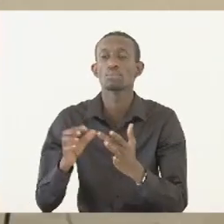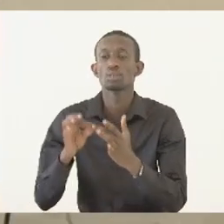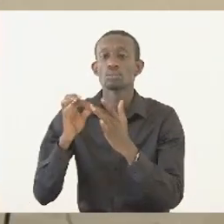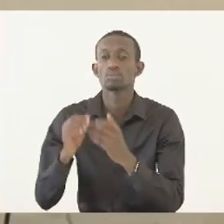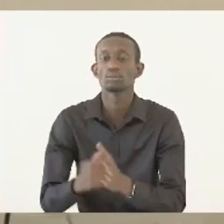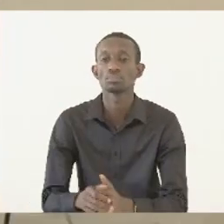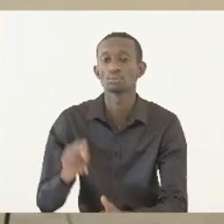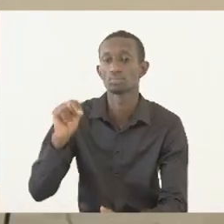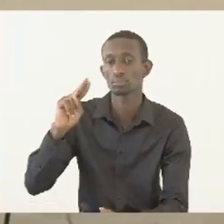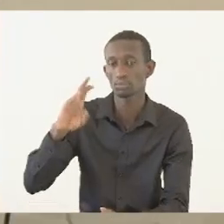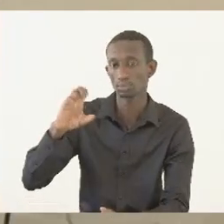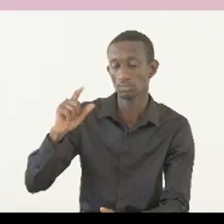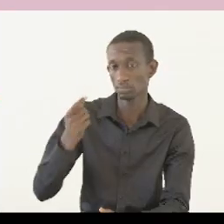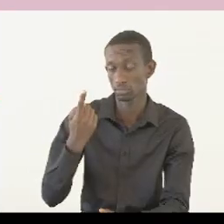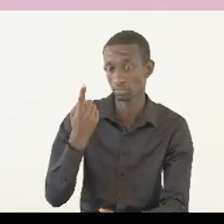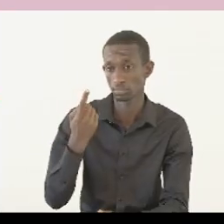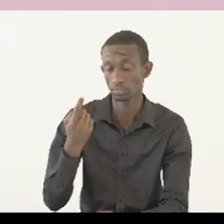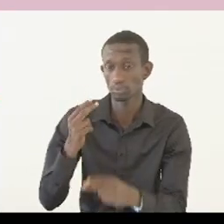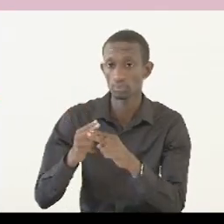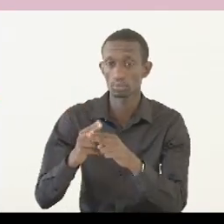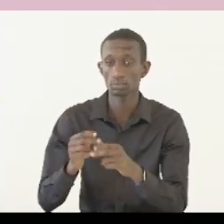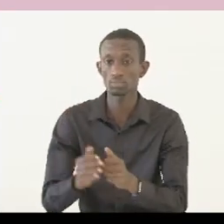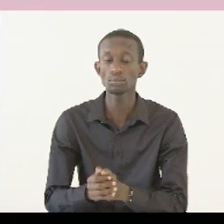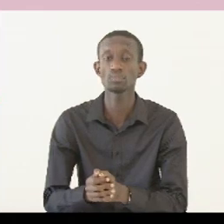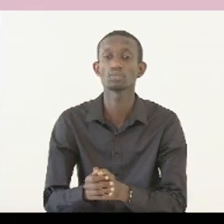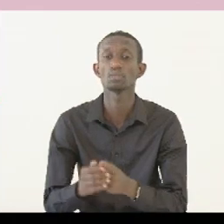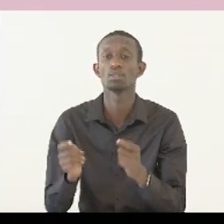ions. There is what we call valency.